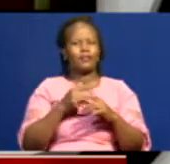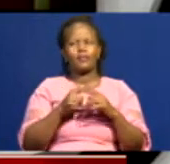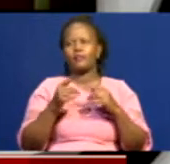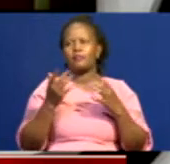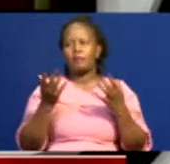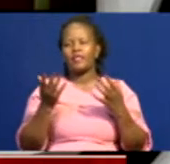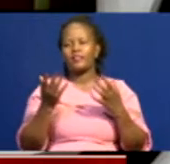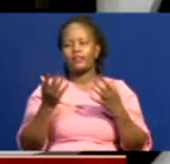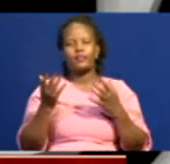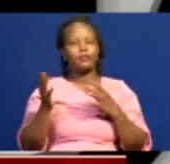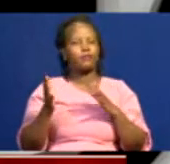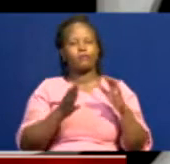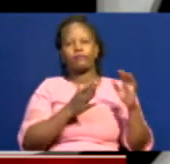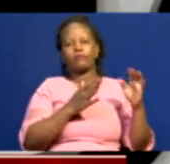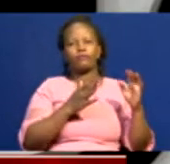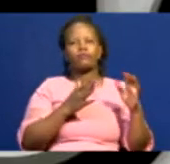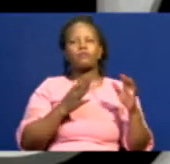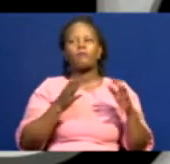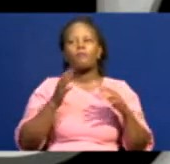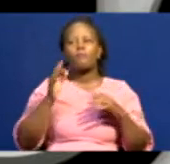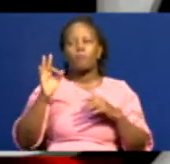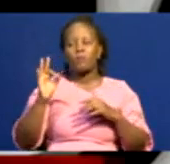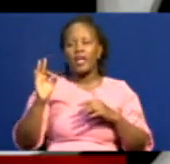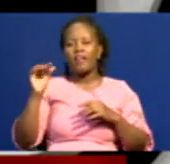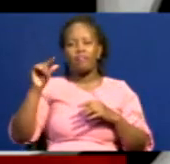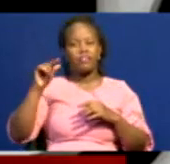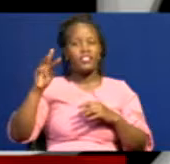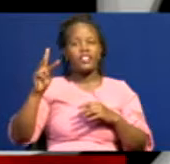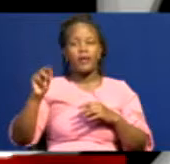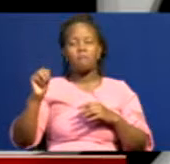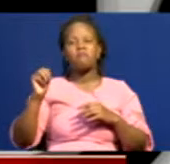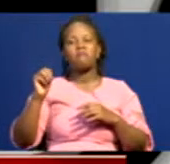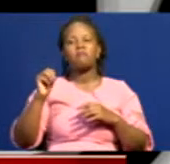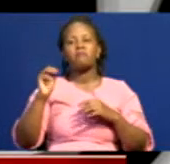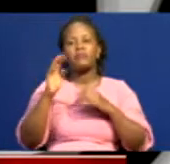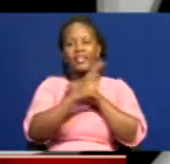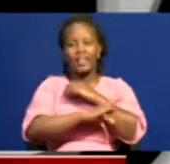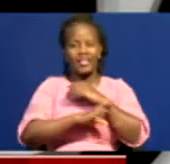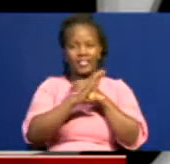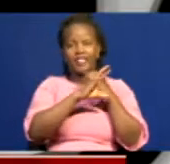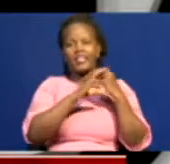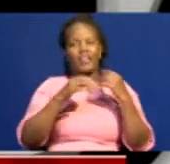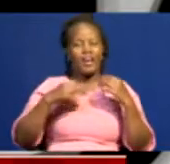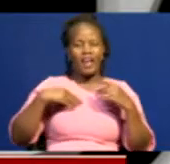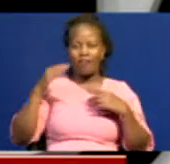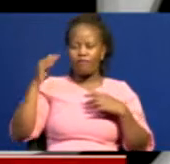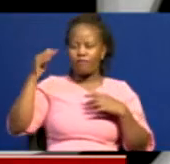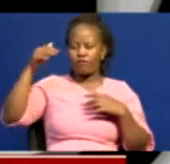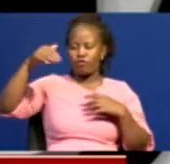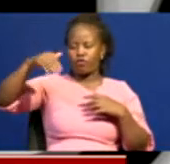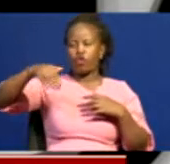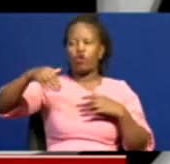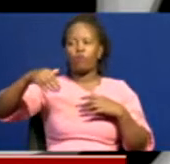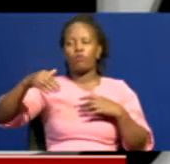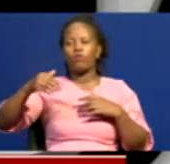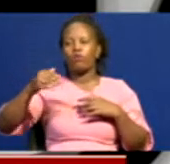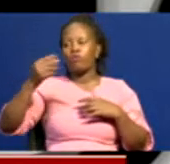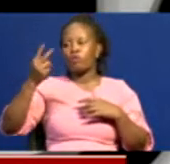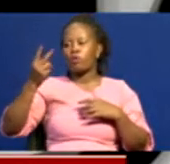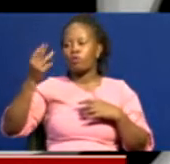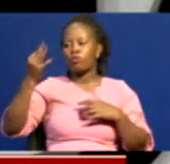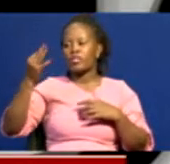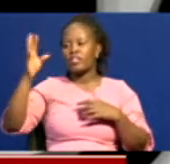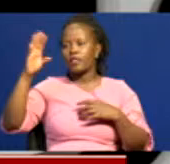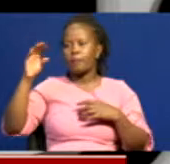female genital mutilation prevalence rates in Kenya have dropped from 23% all the way down